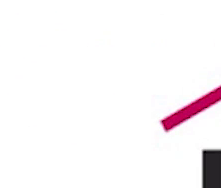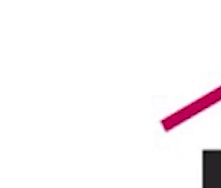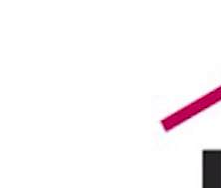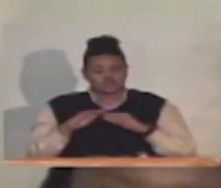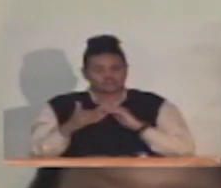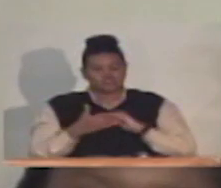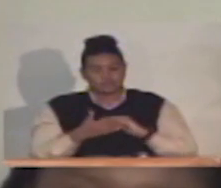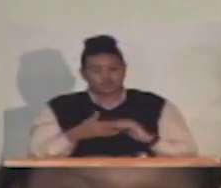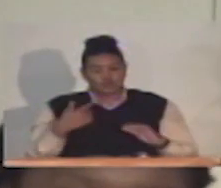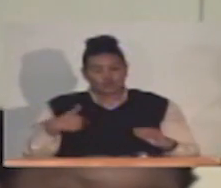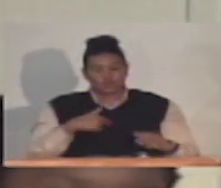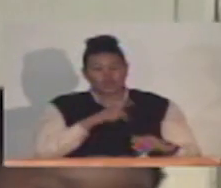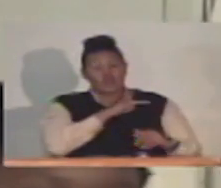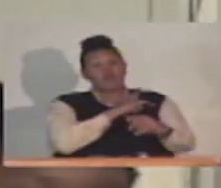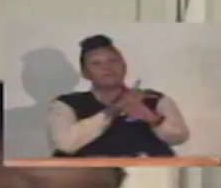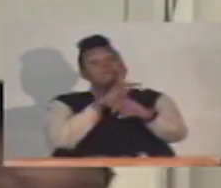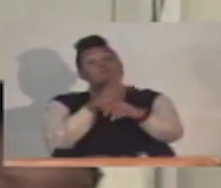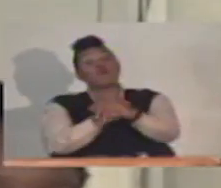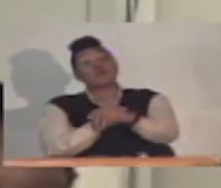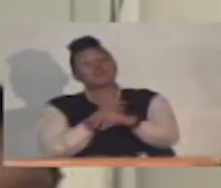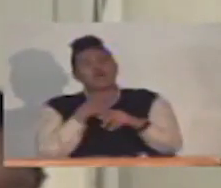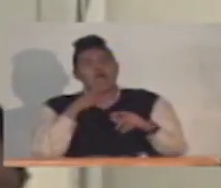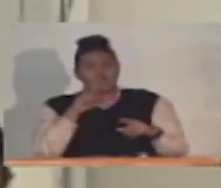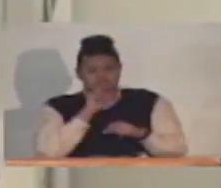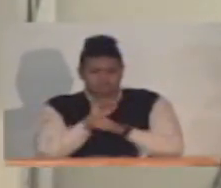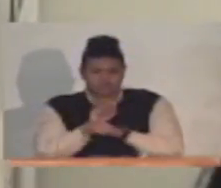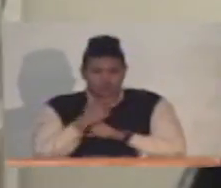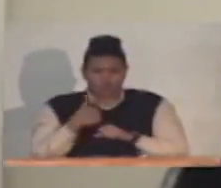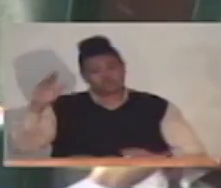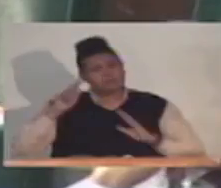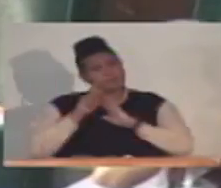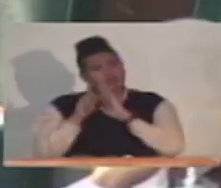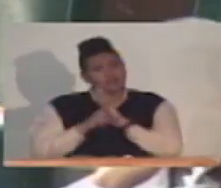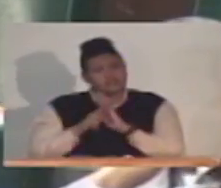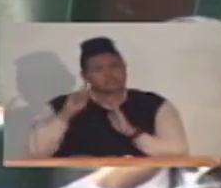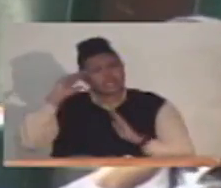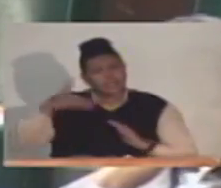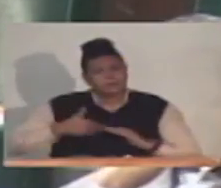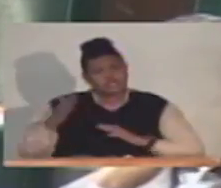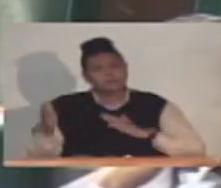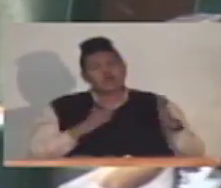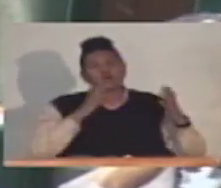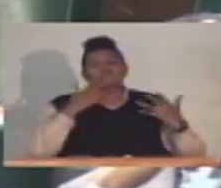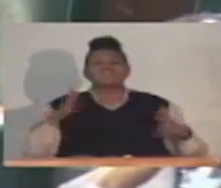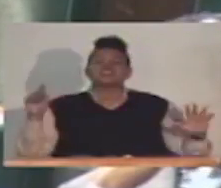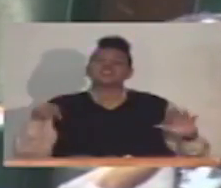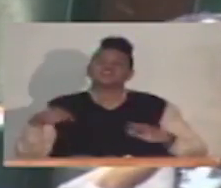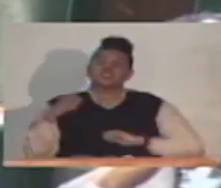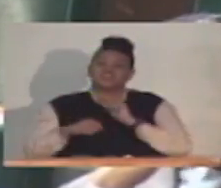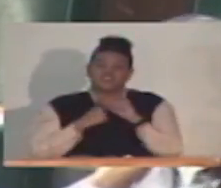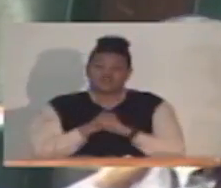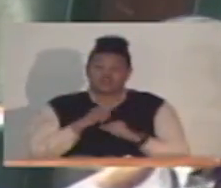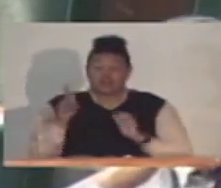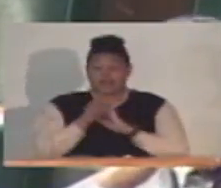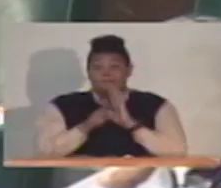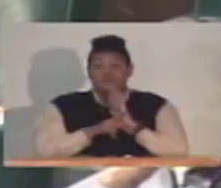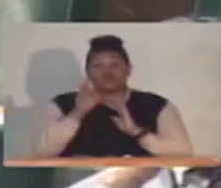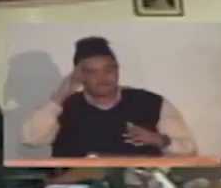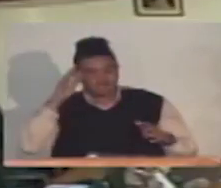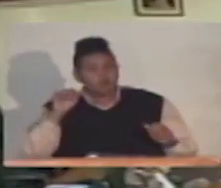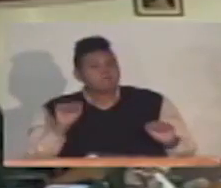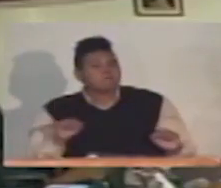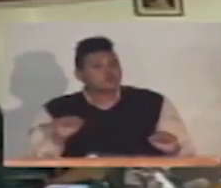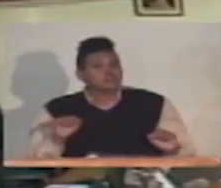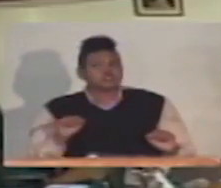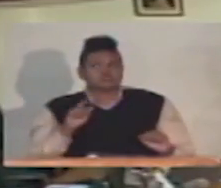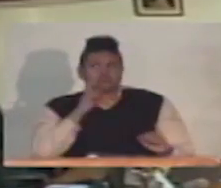Jamaica. In addition, a national housing policy and implementation plan will be completed this year. This policy will play a critical role